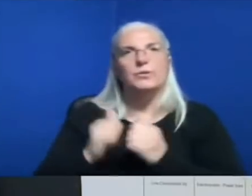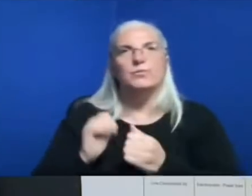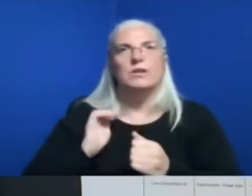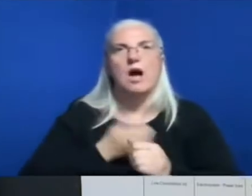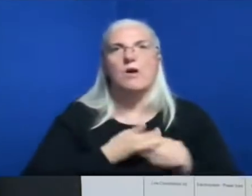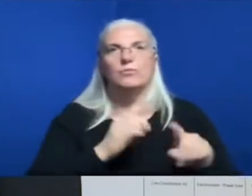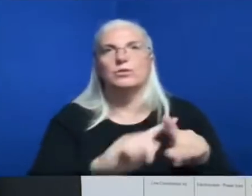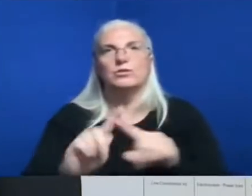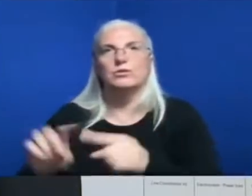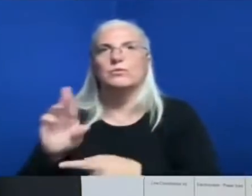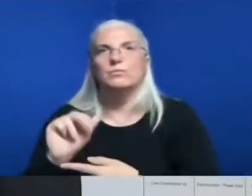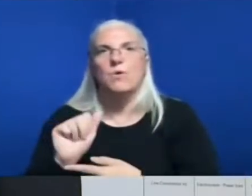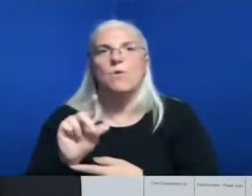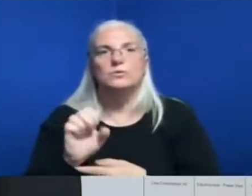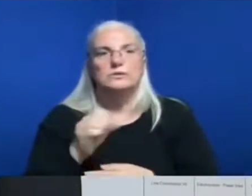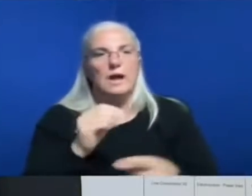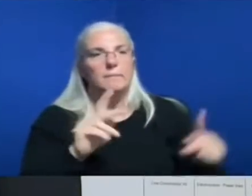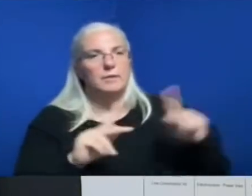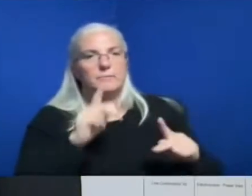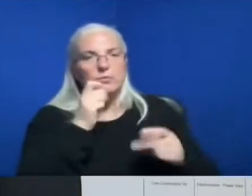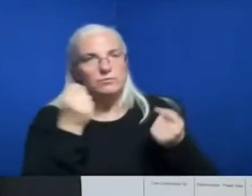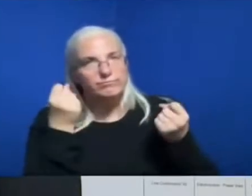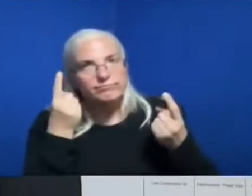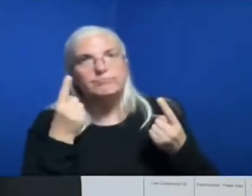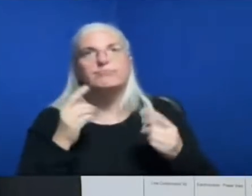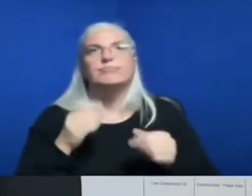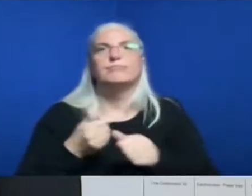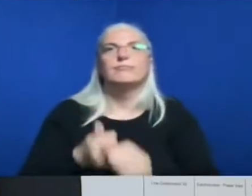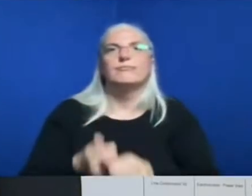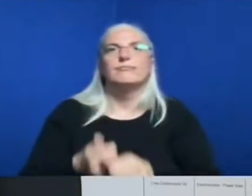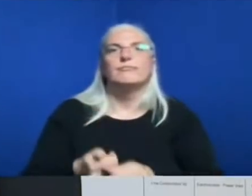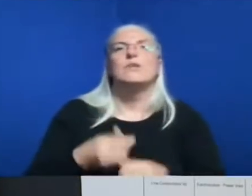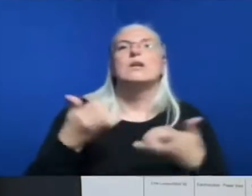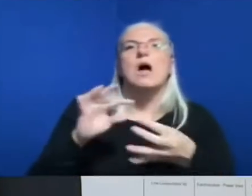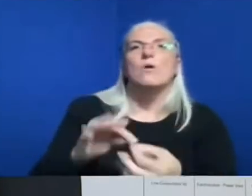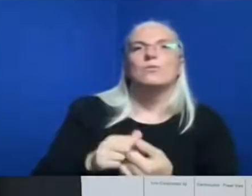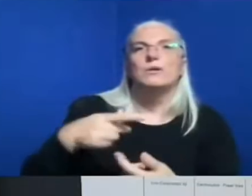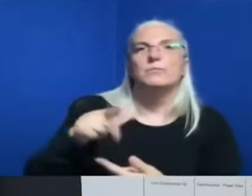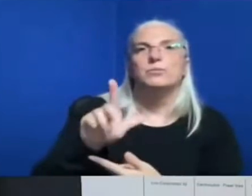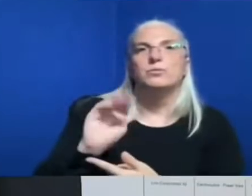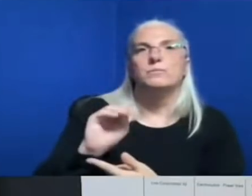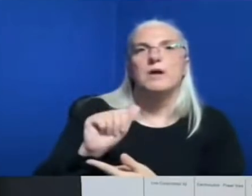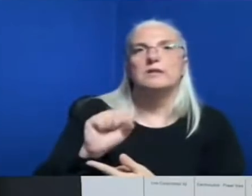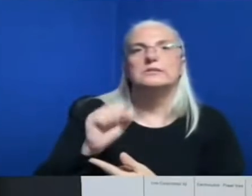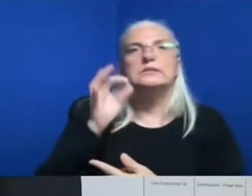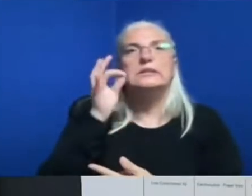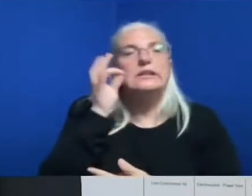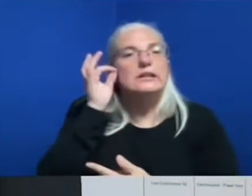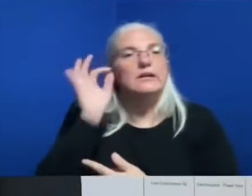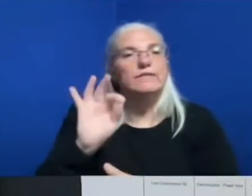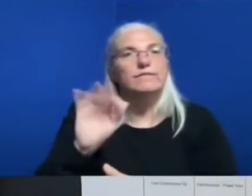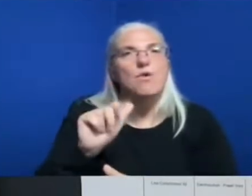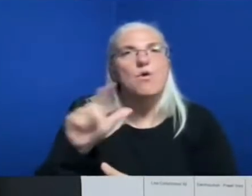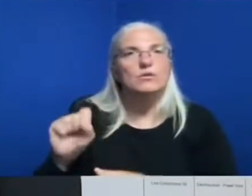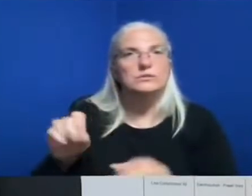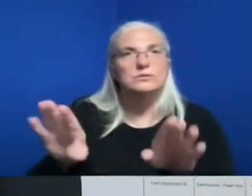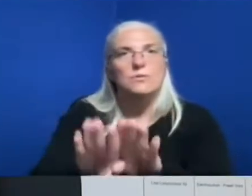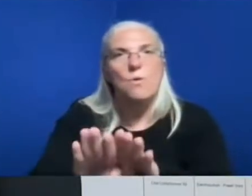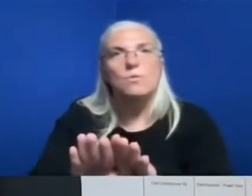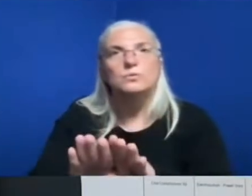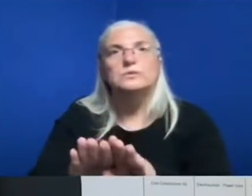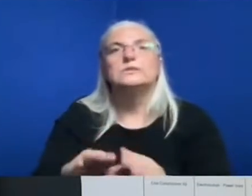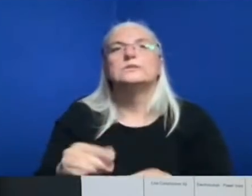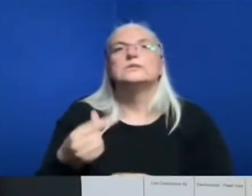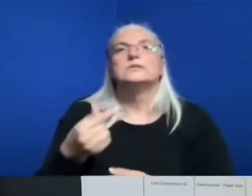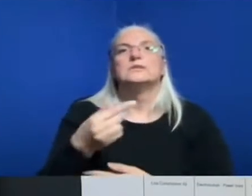it's Indian Falls at SR 89. There's no westbound Indian Falls traffic. Greenville at Wolf Creek Road, just west of 89. There's